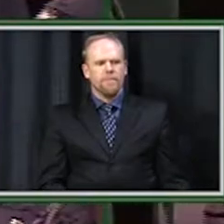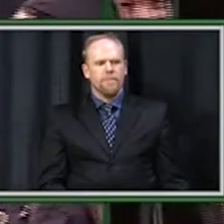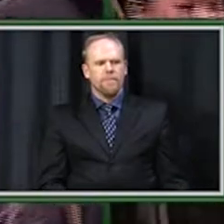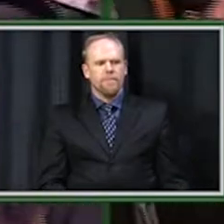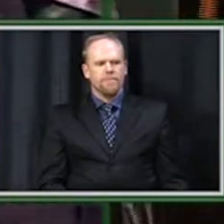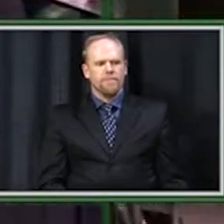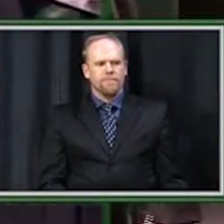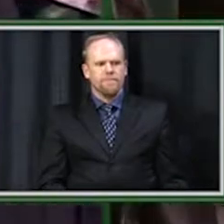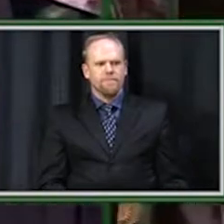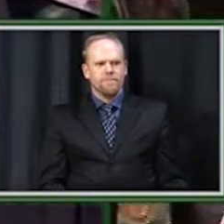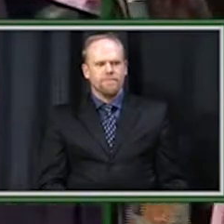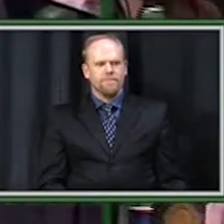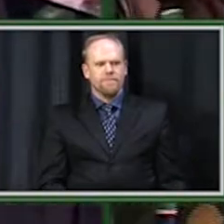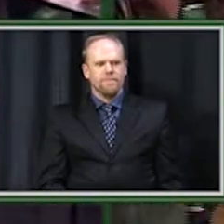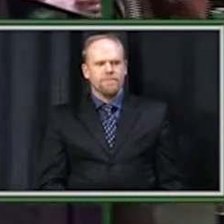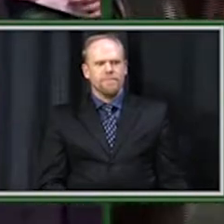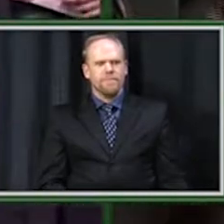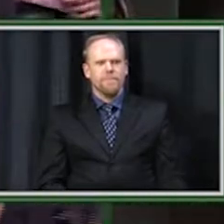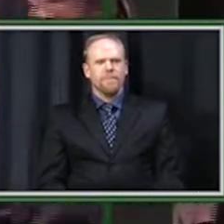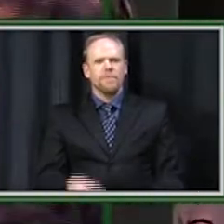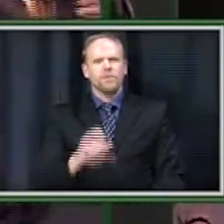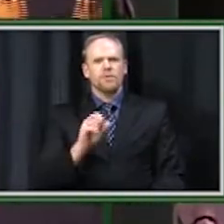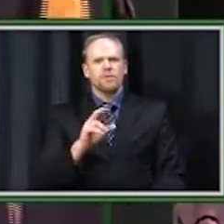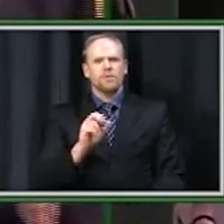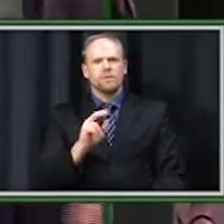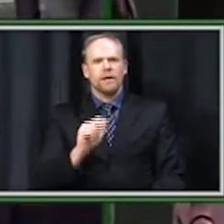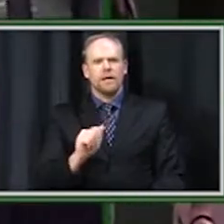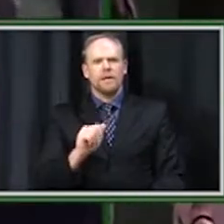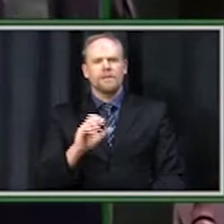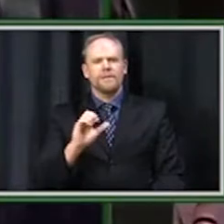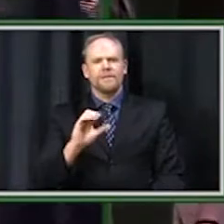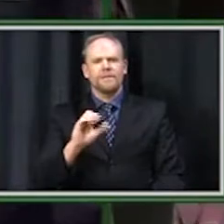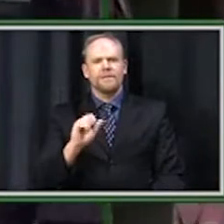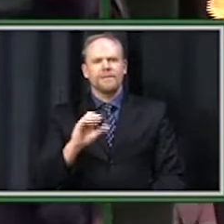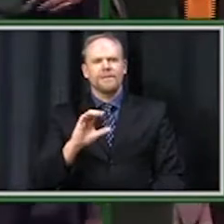Susan Sisukchalan. Aaron Rogers.